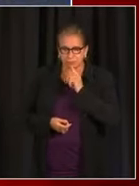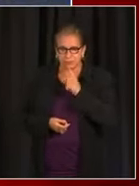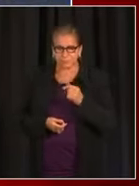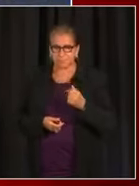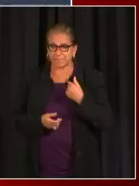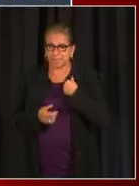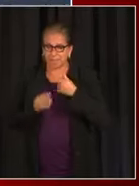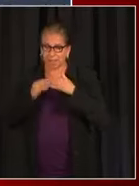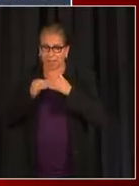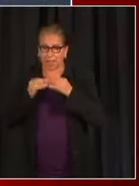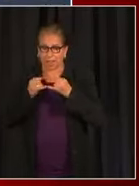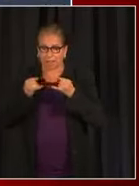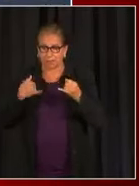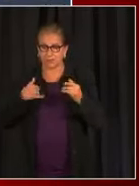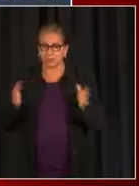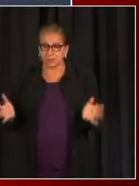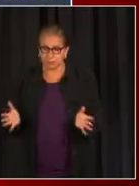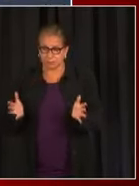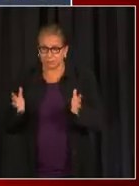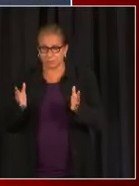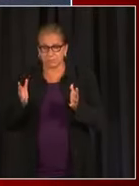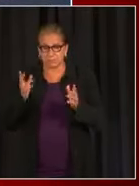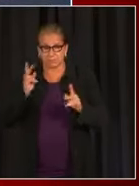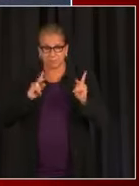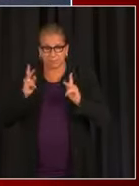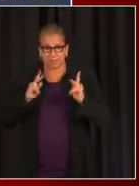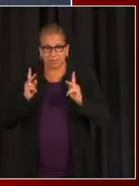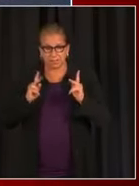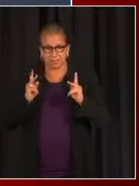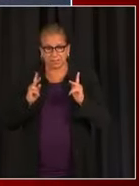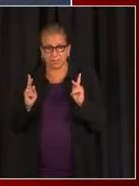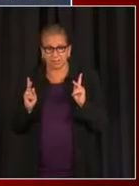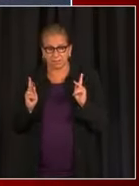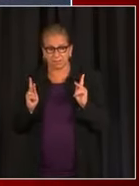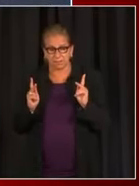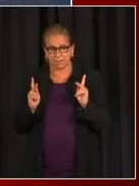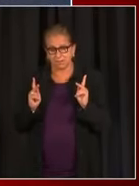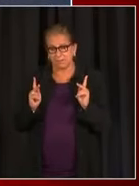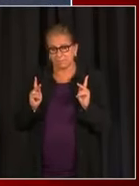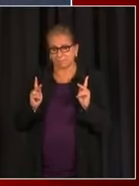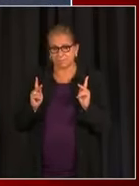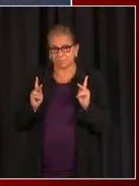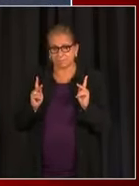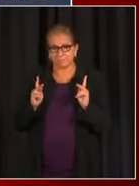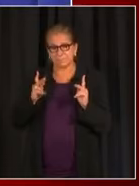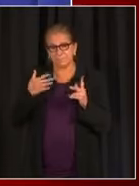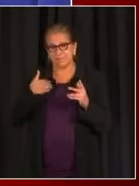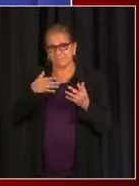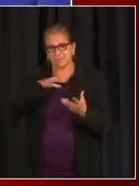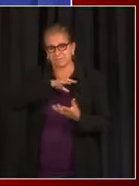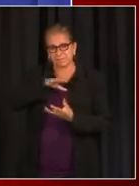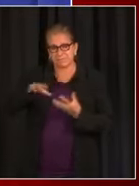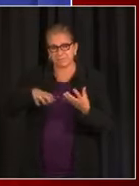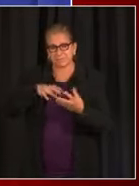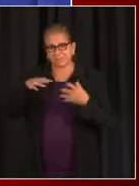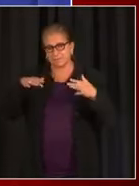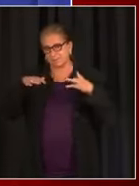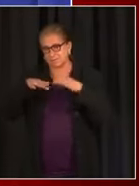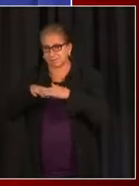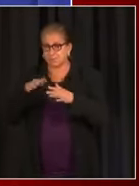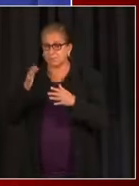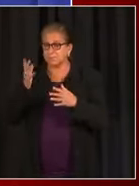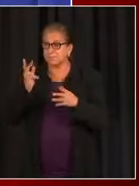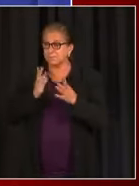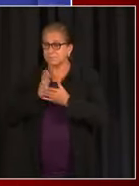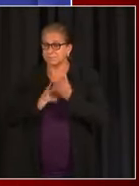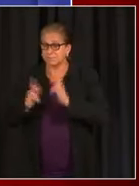guidance to encourage people to have, when they have a mixed attendance, where people are fully vaccinated